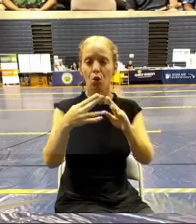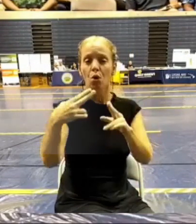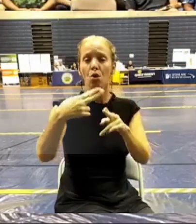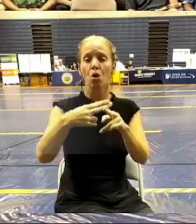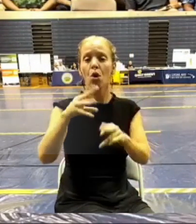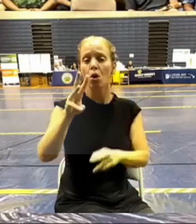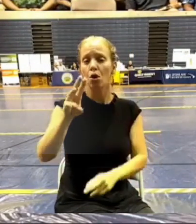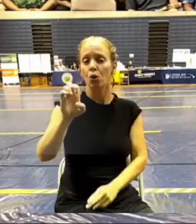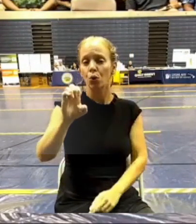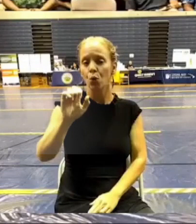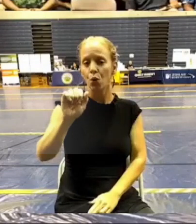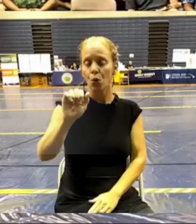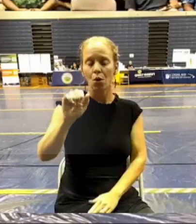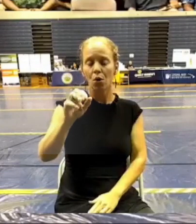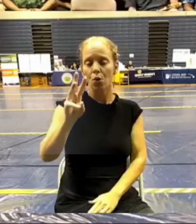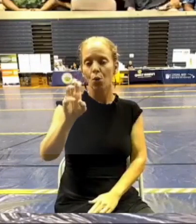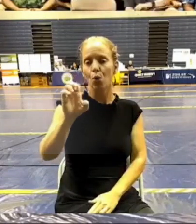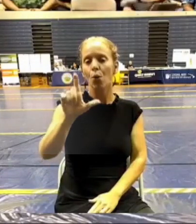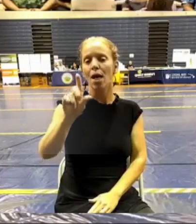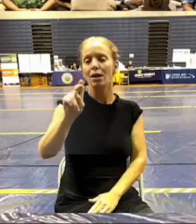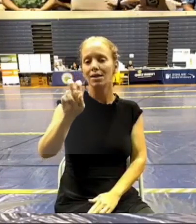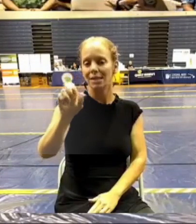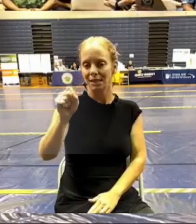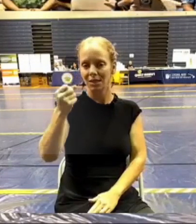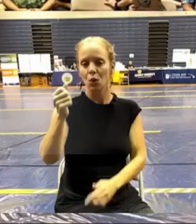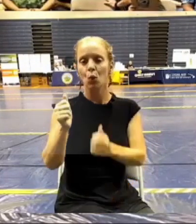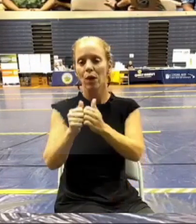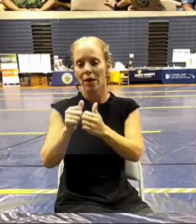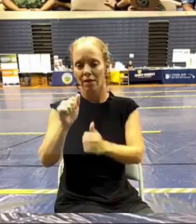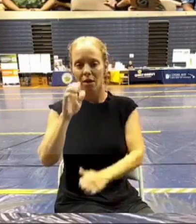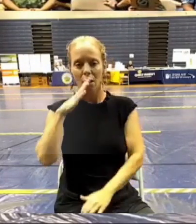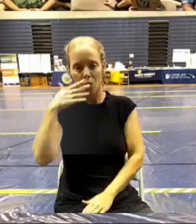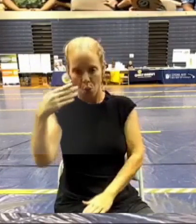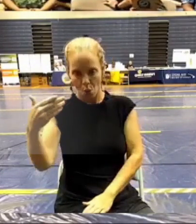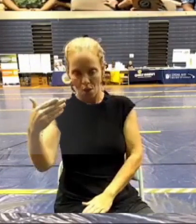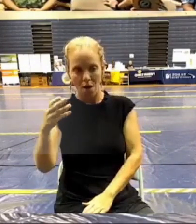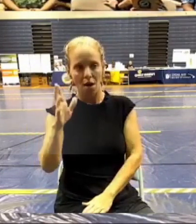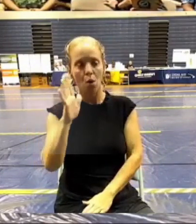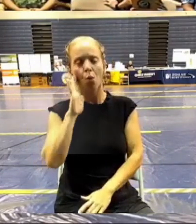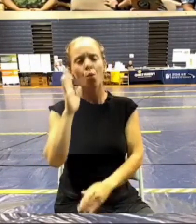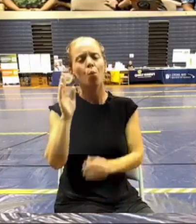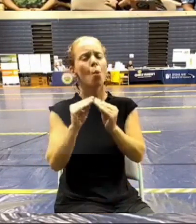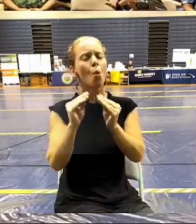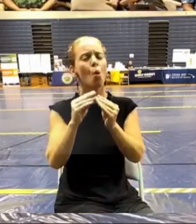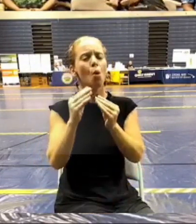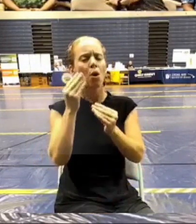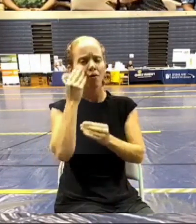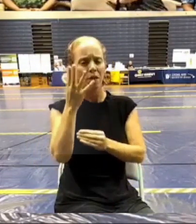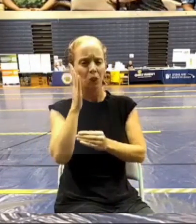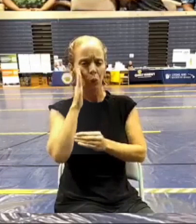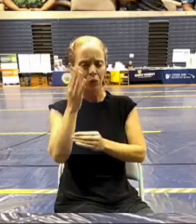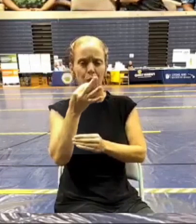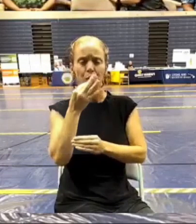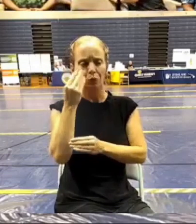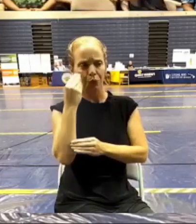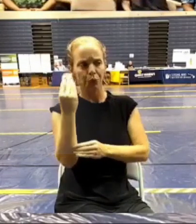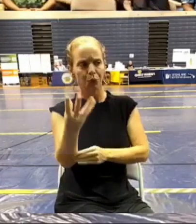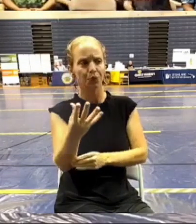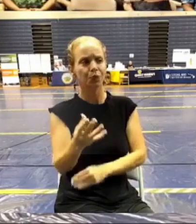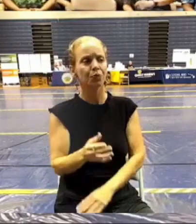with Aloha. More information will come out in regards to that. I also want to address, I'm sure everyone here can see